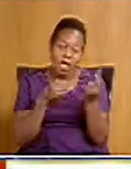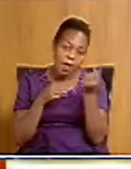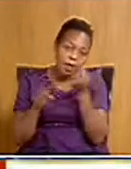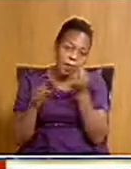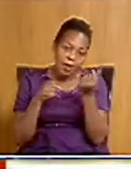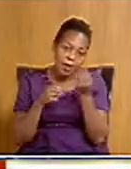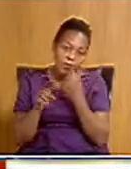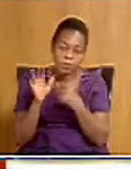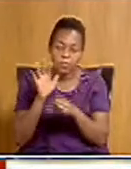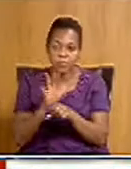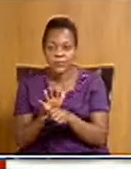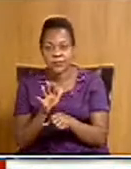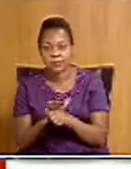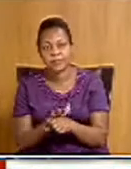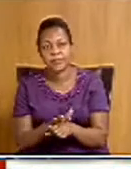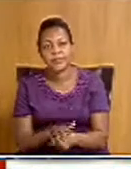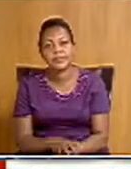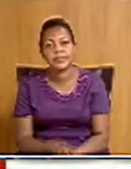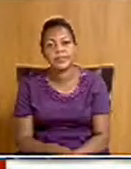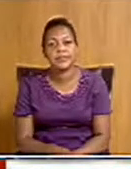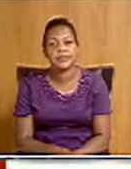Ebikado,